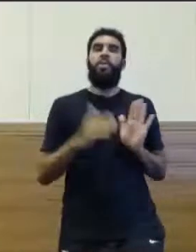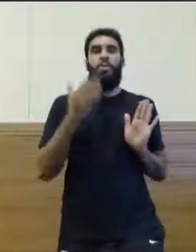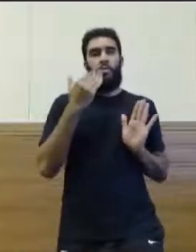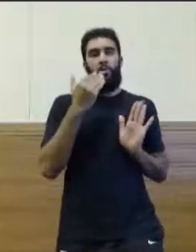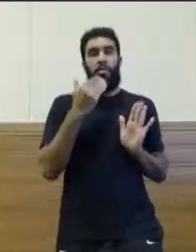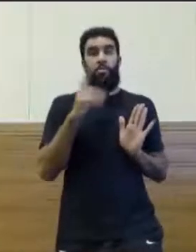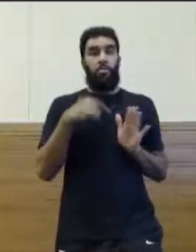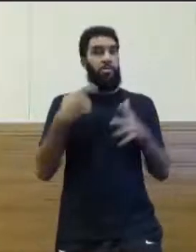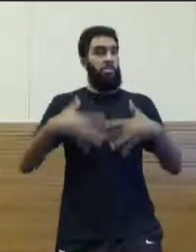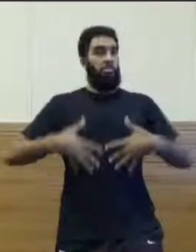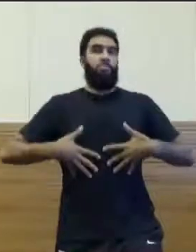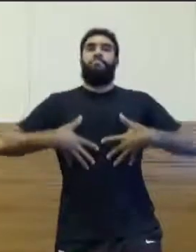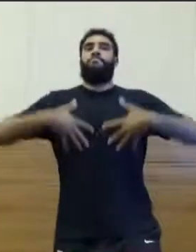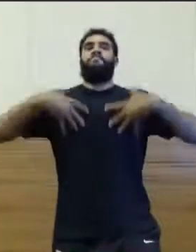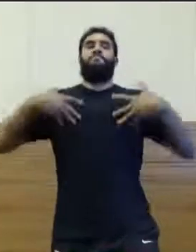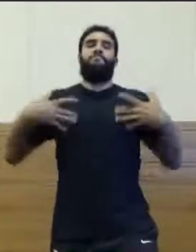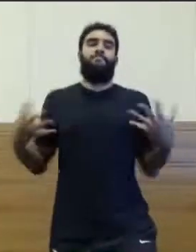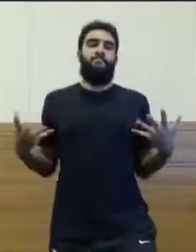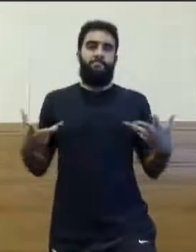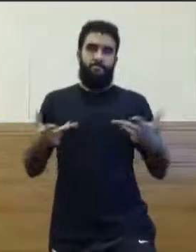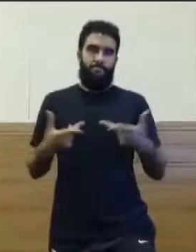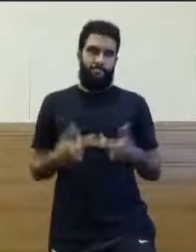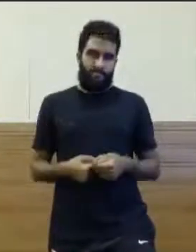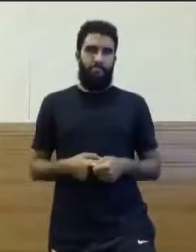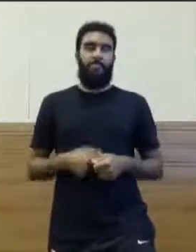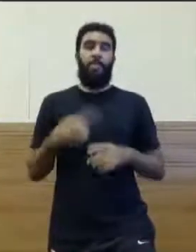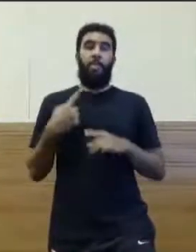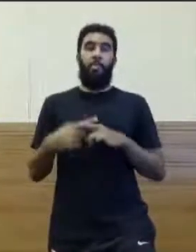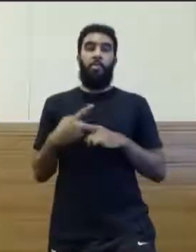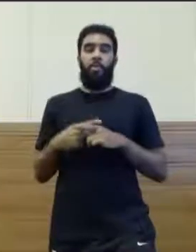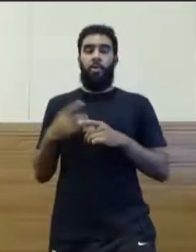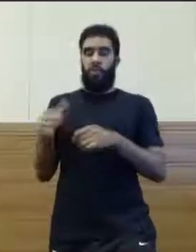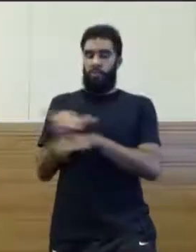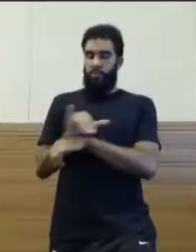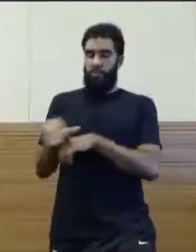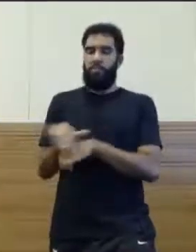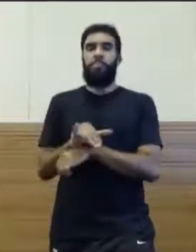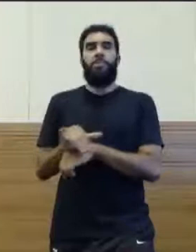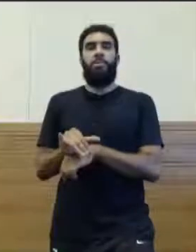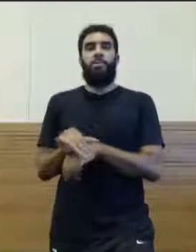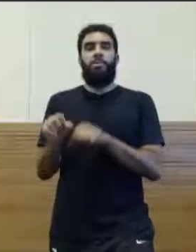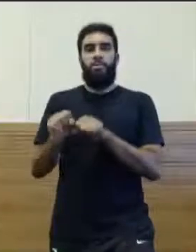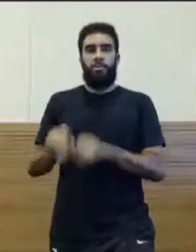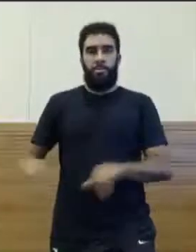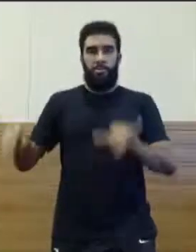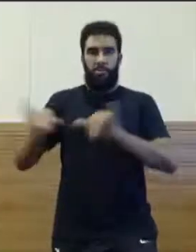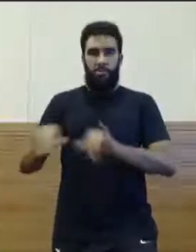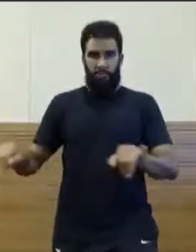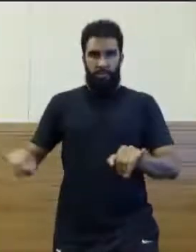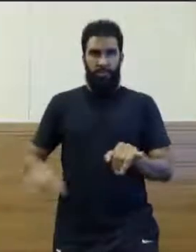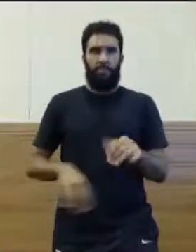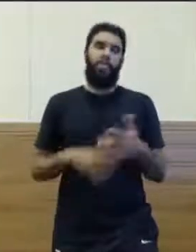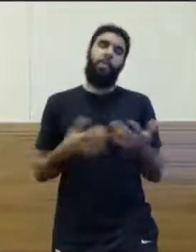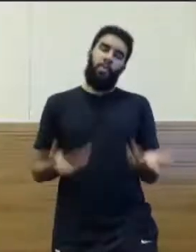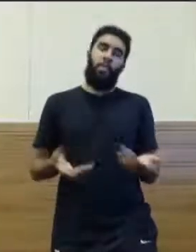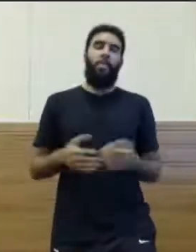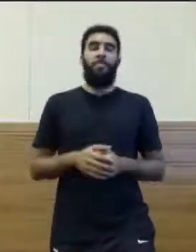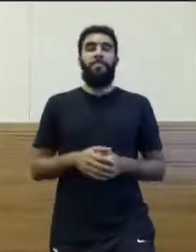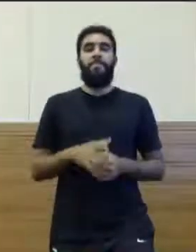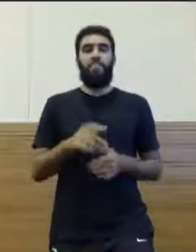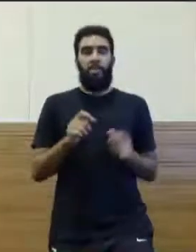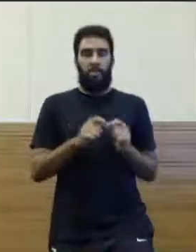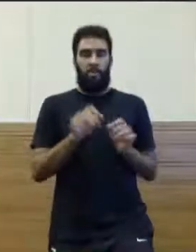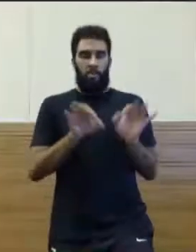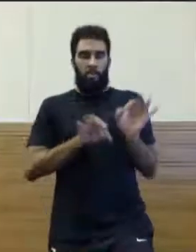the most. This was our dietary guideline. This was the reason to be proud for us. First,